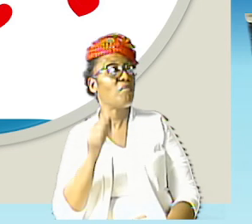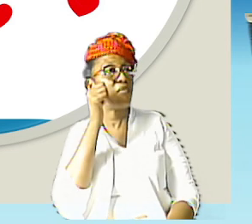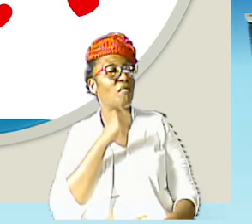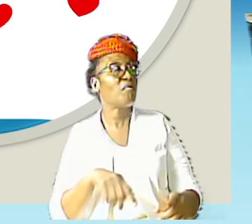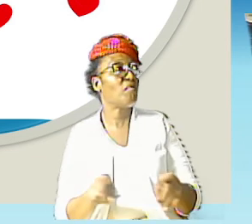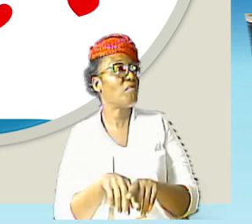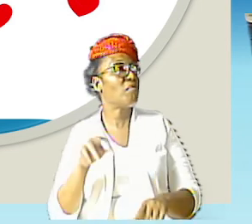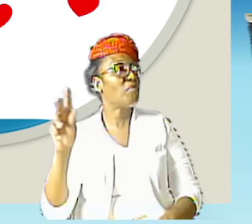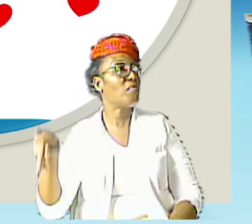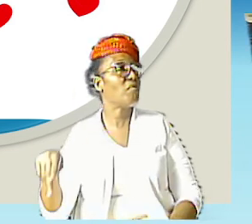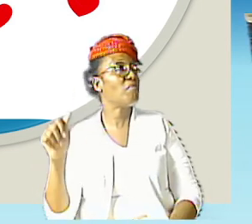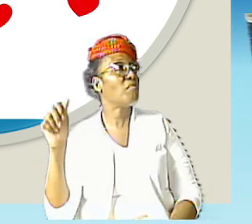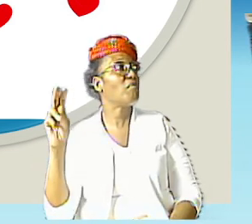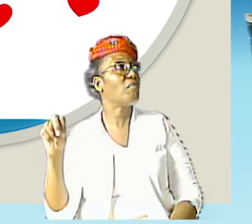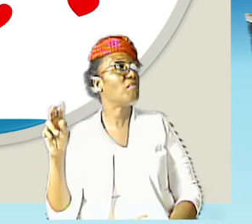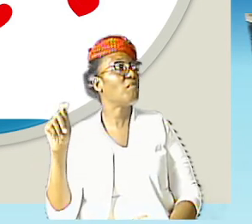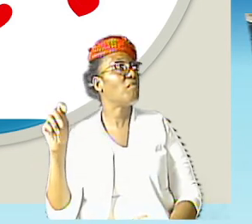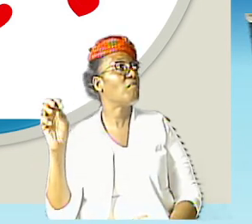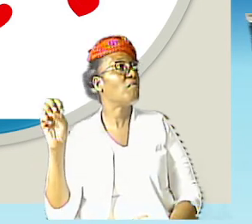Panton?